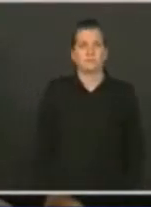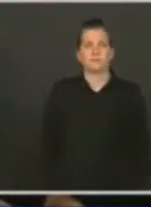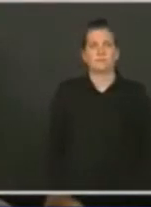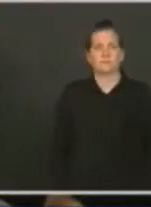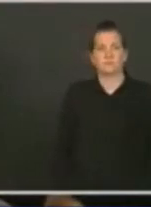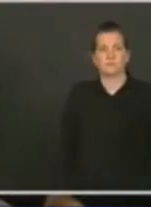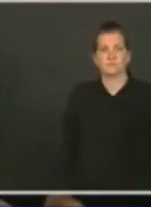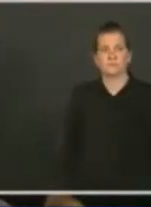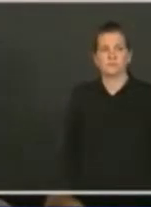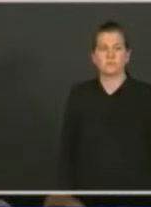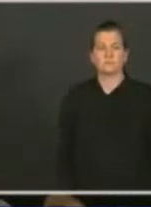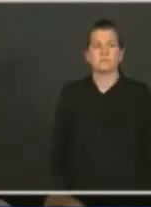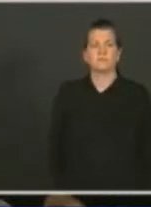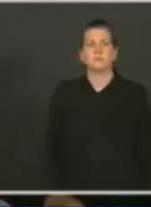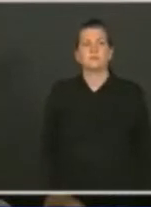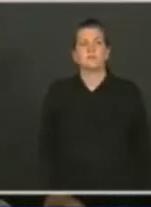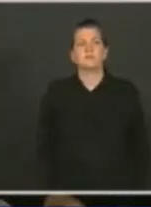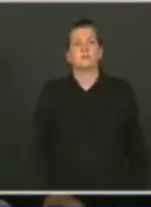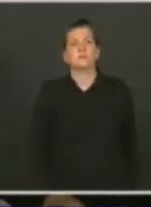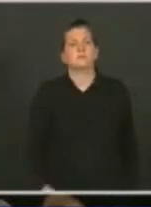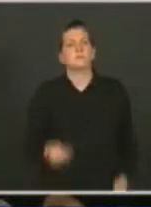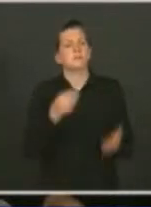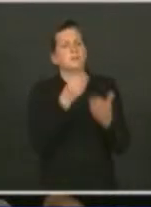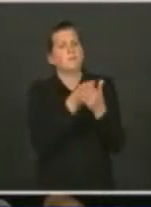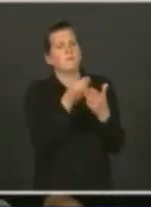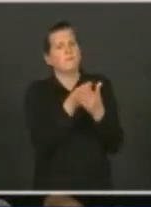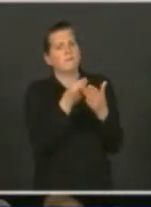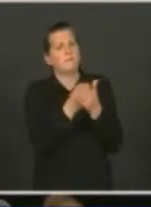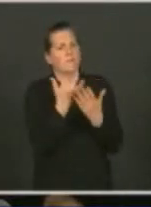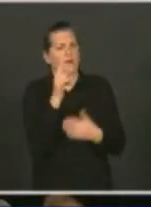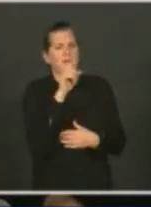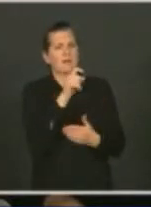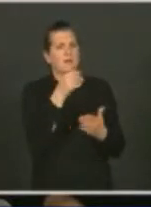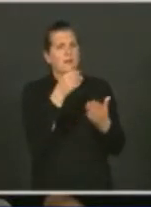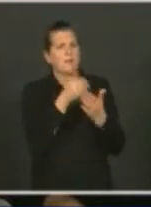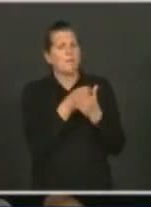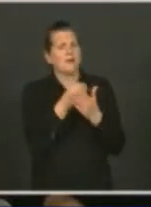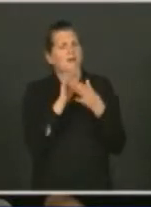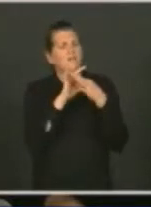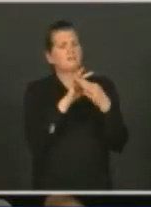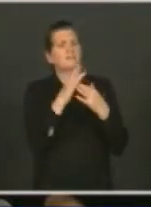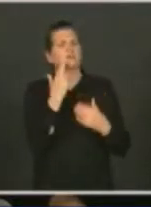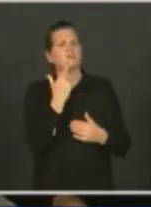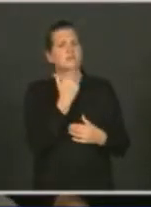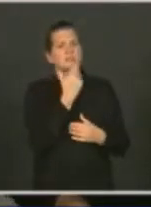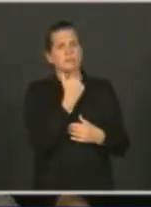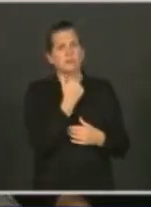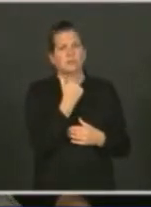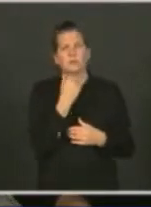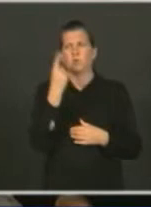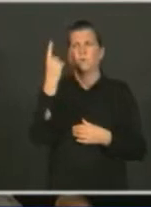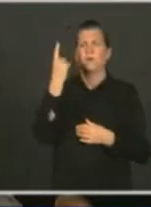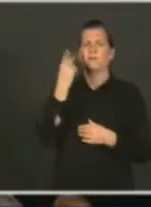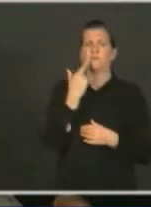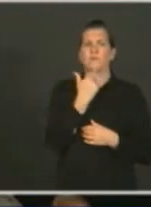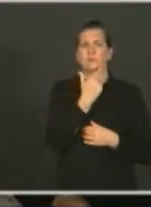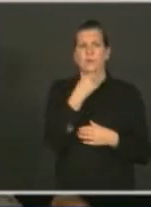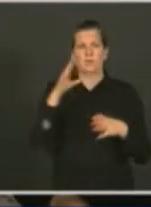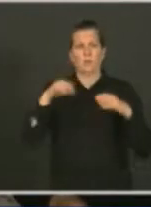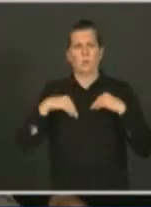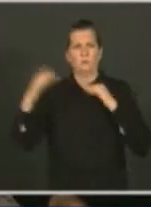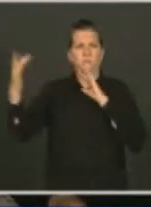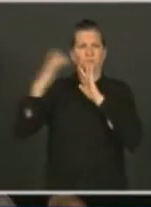The aid program that you've offered for restaurants. I heard from a restaurant owner, he said, the maximum is